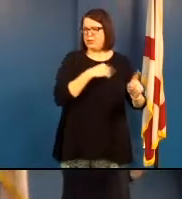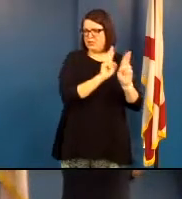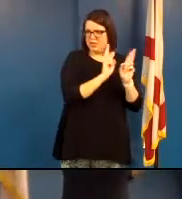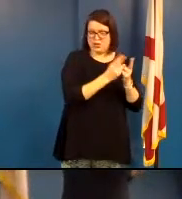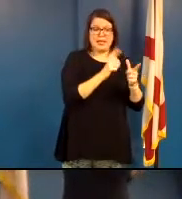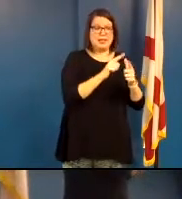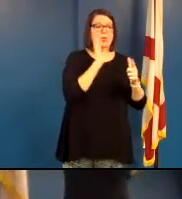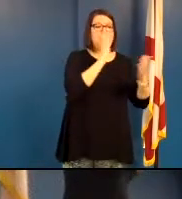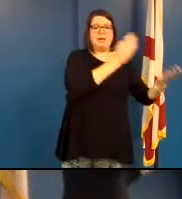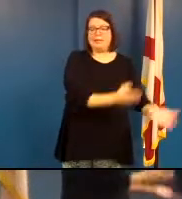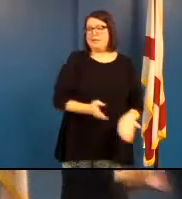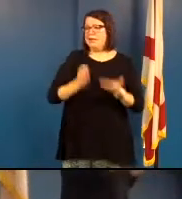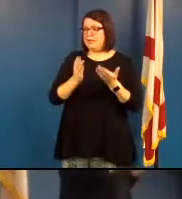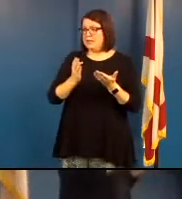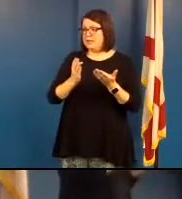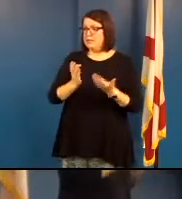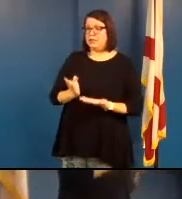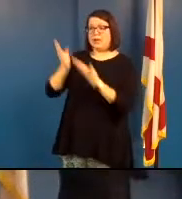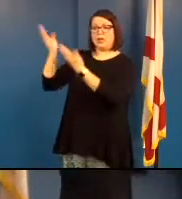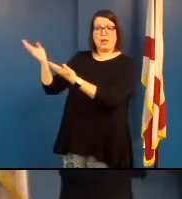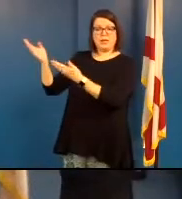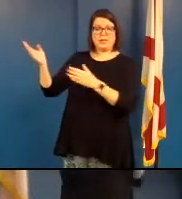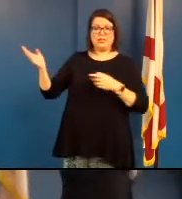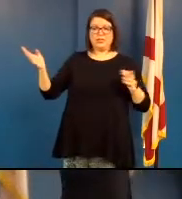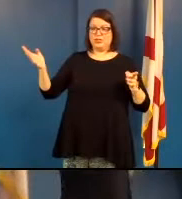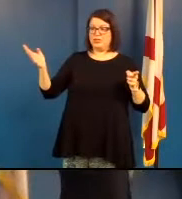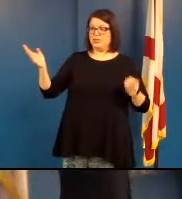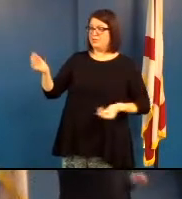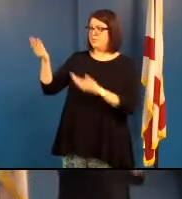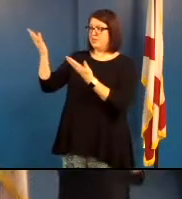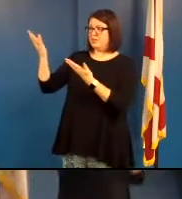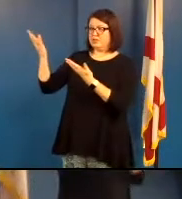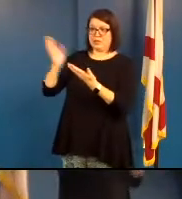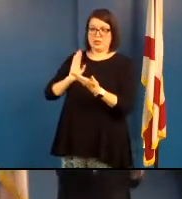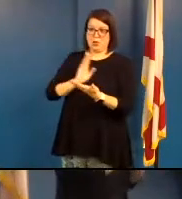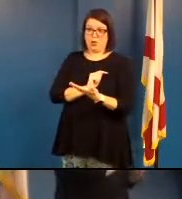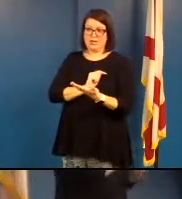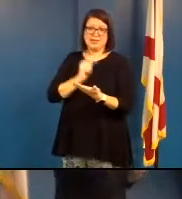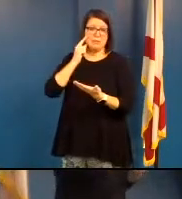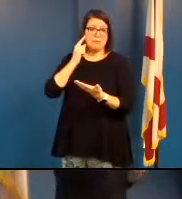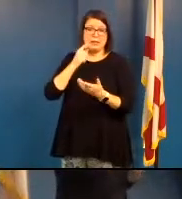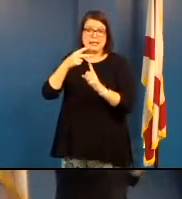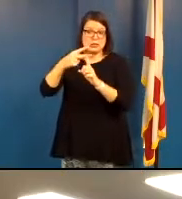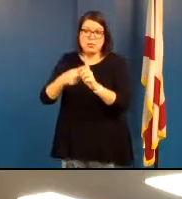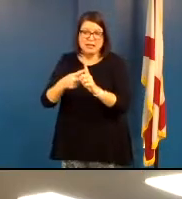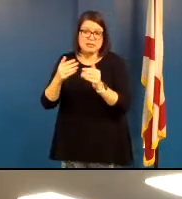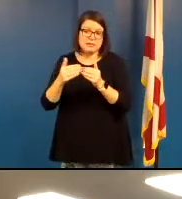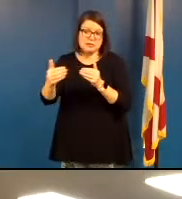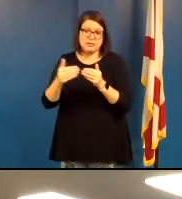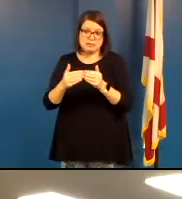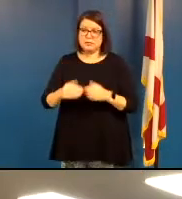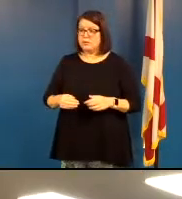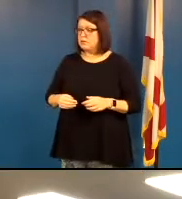meeting. So it should be done in the next 2 months. Does the board have an opportunity